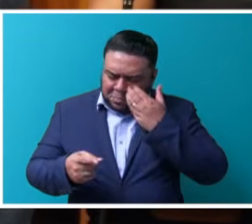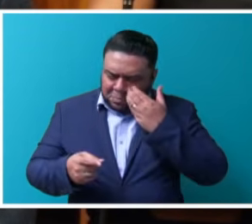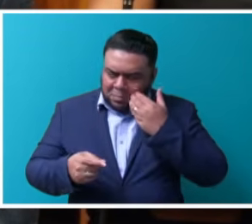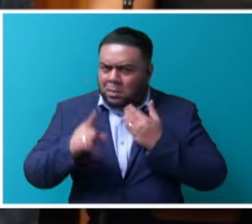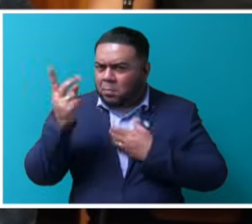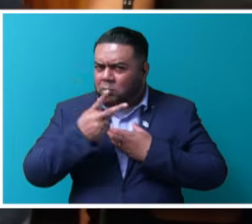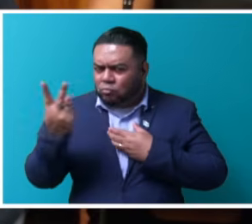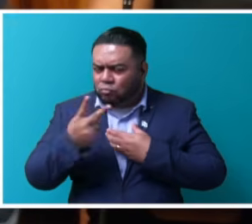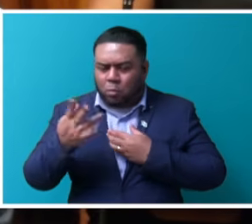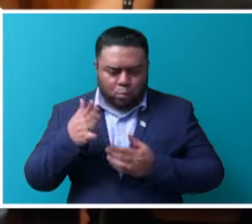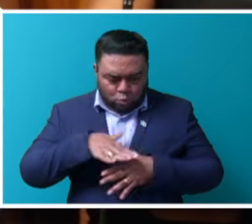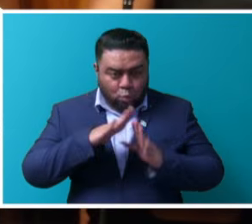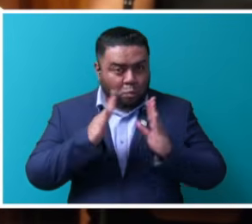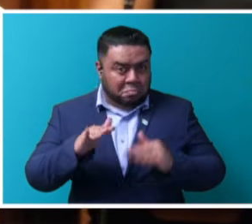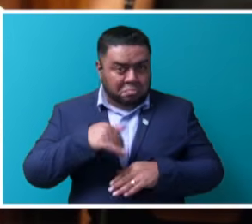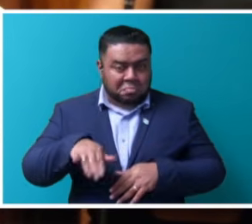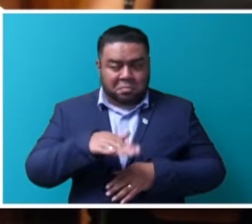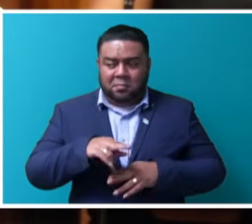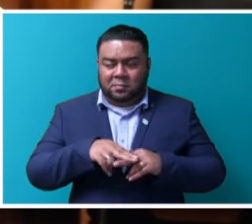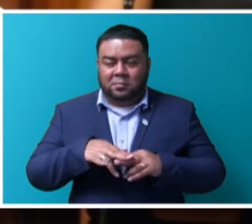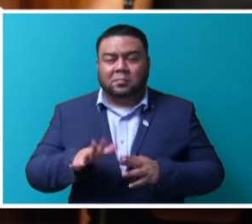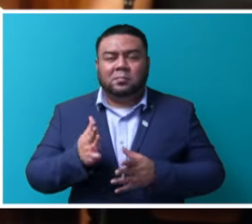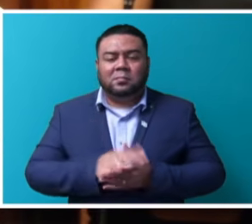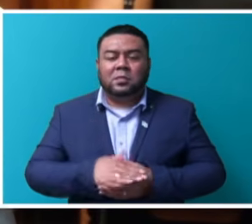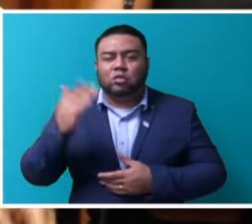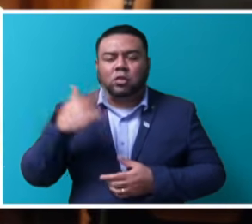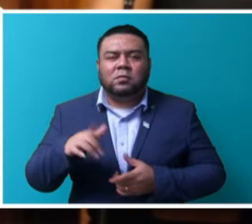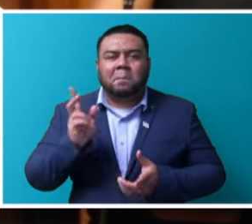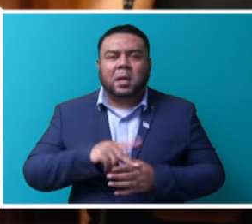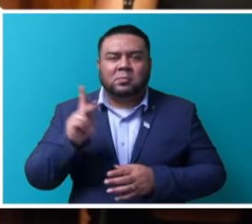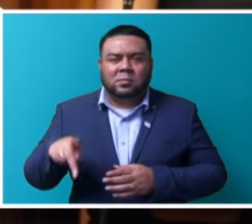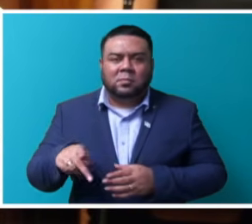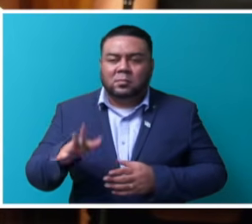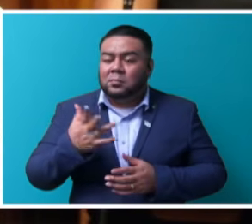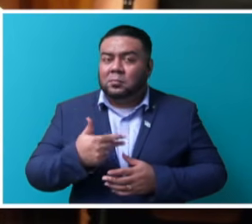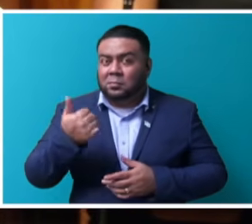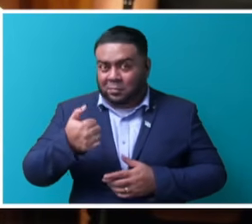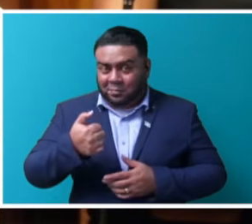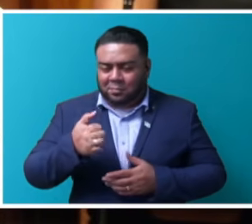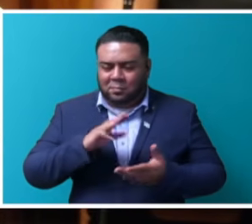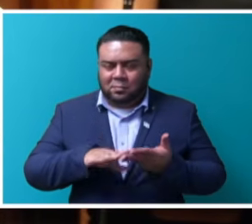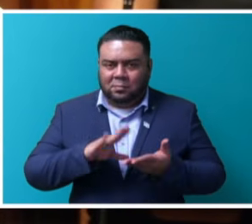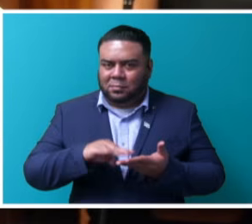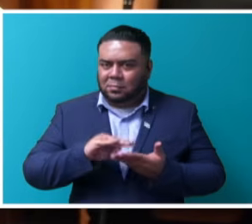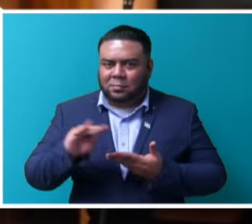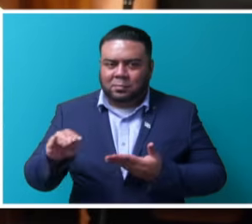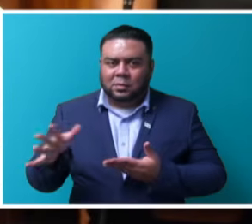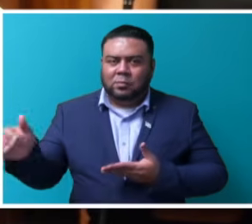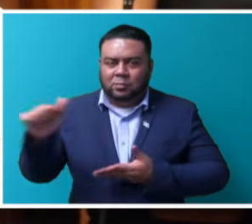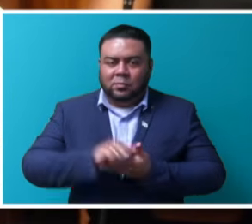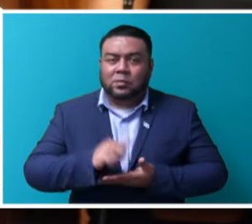both at home and abroad, which is the shortage of passports. We have allocated around $6 million to cater for the procurement